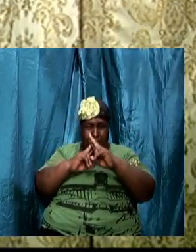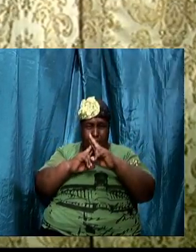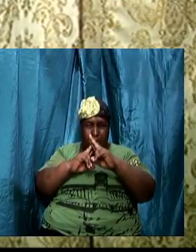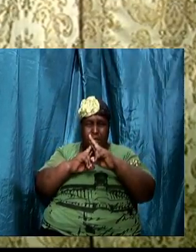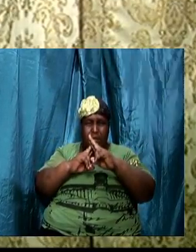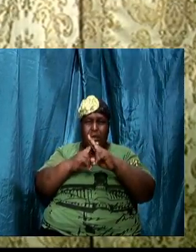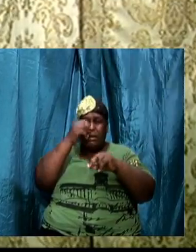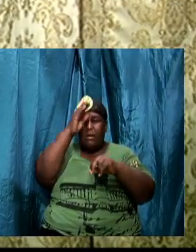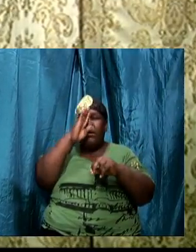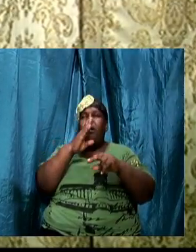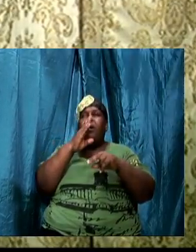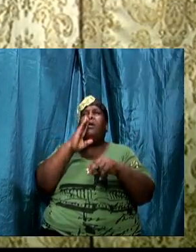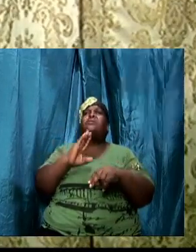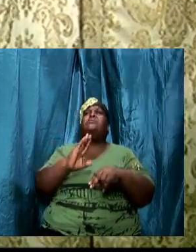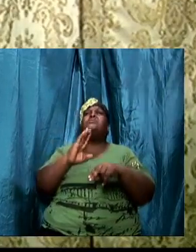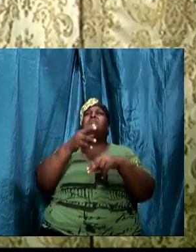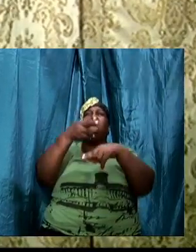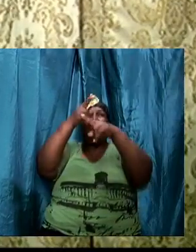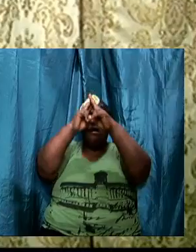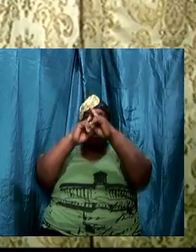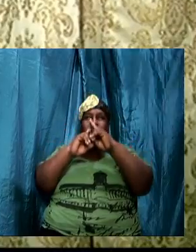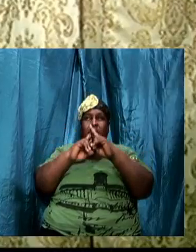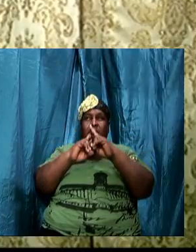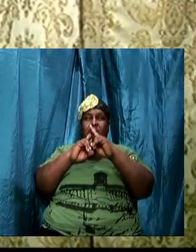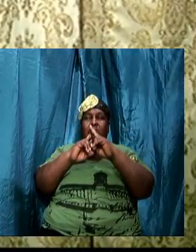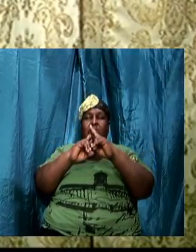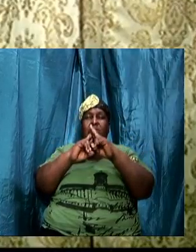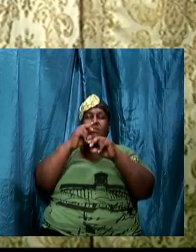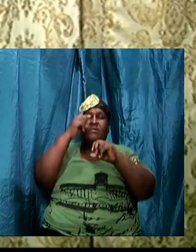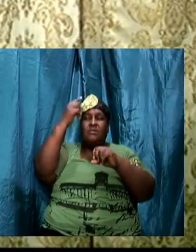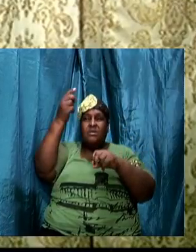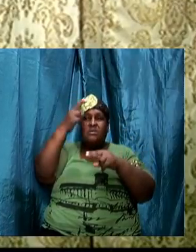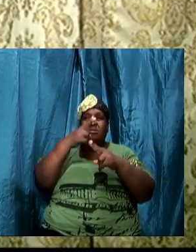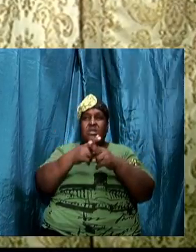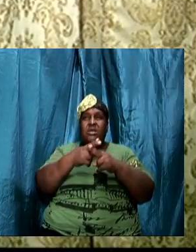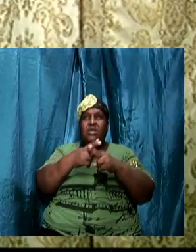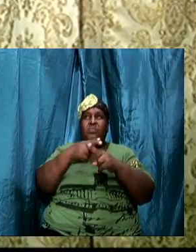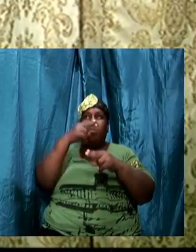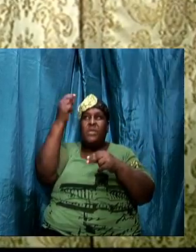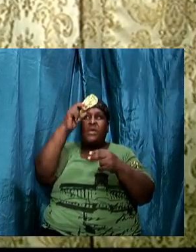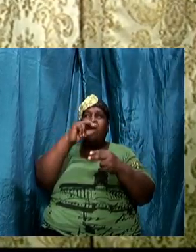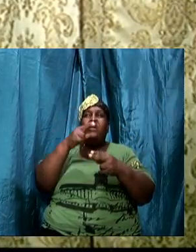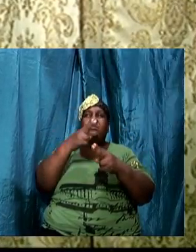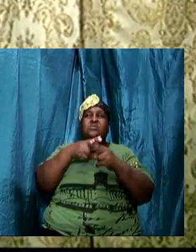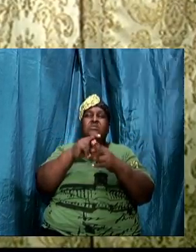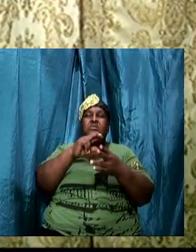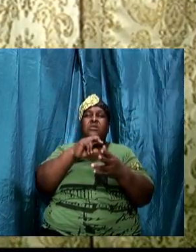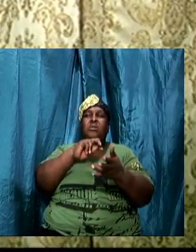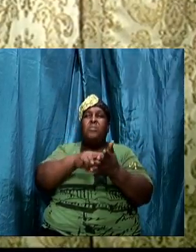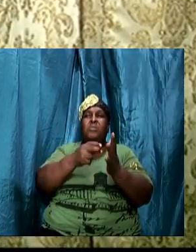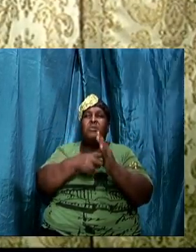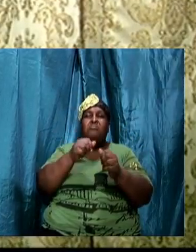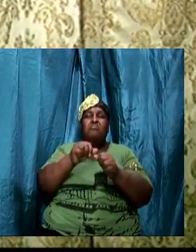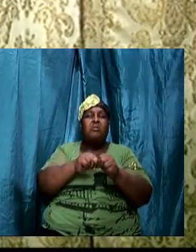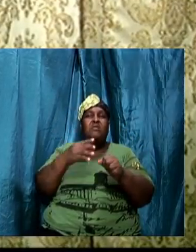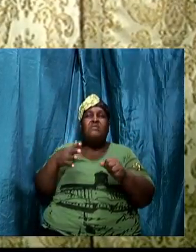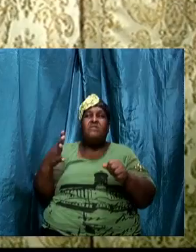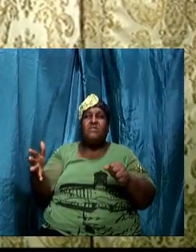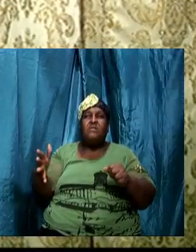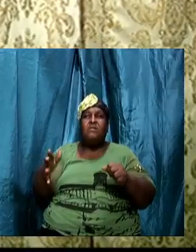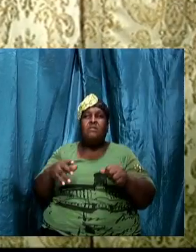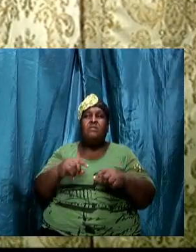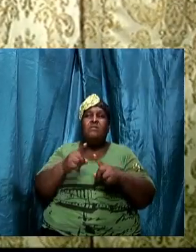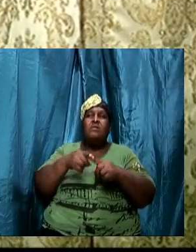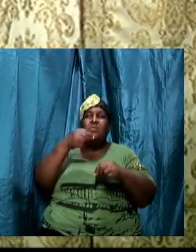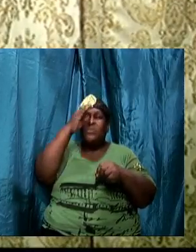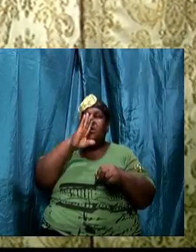everything. When God called Moses and was directing him to go down to Egypt